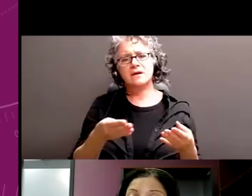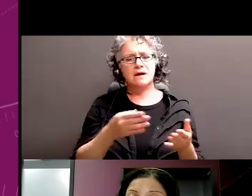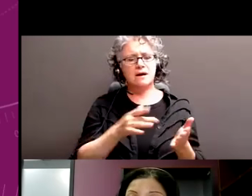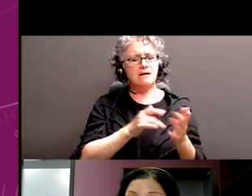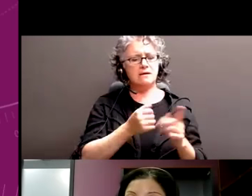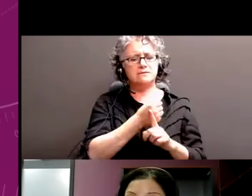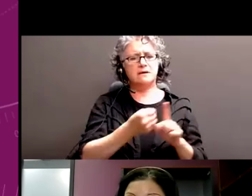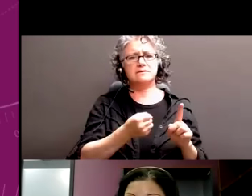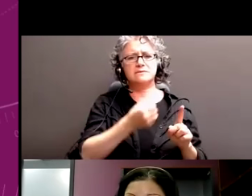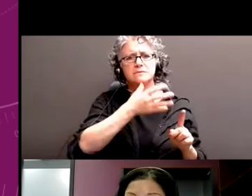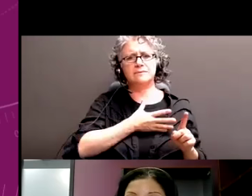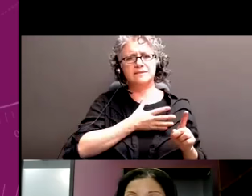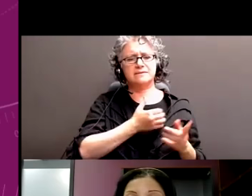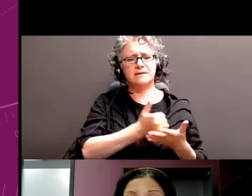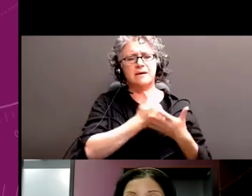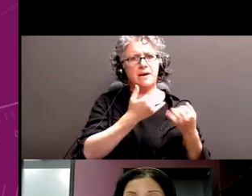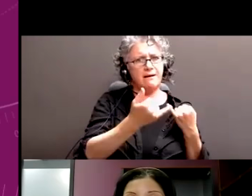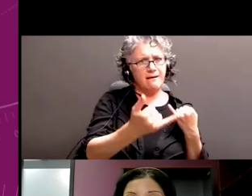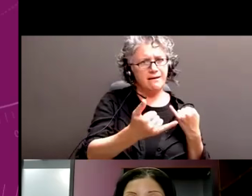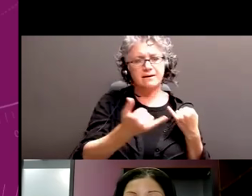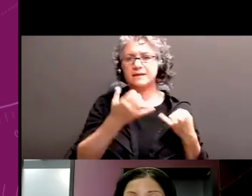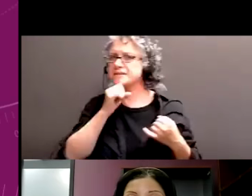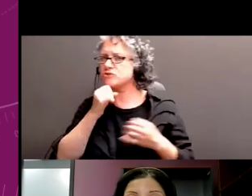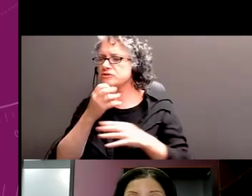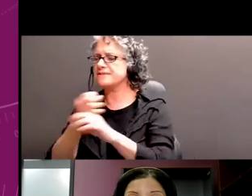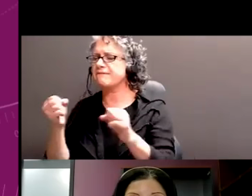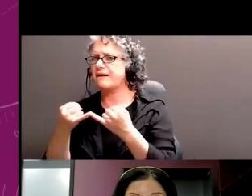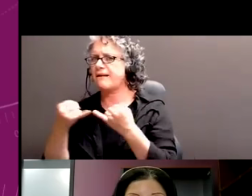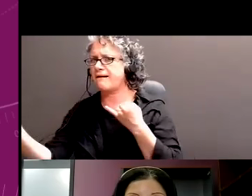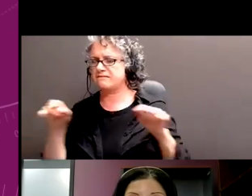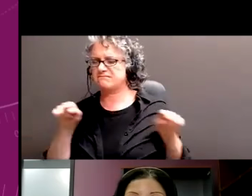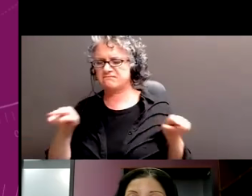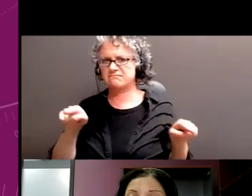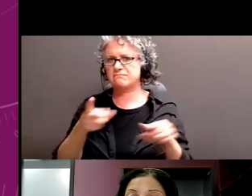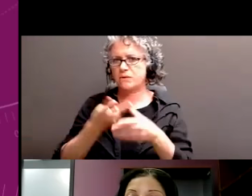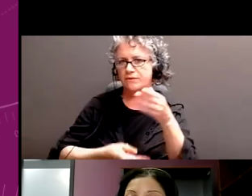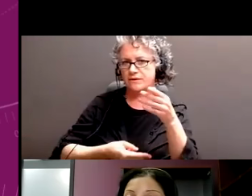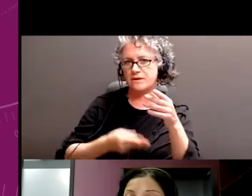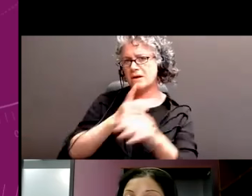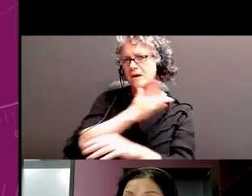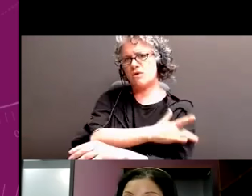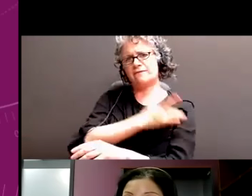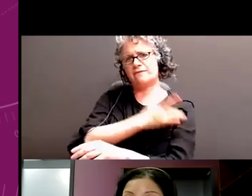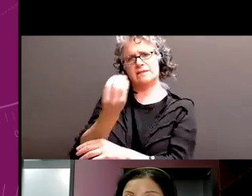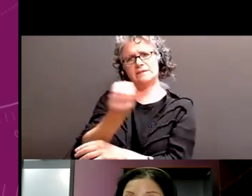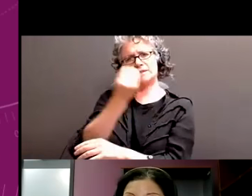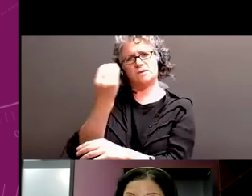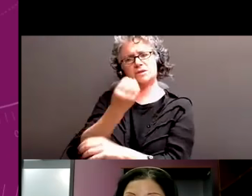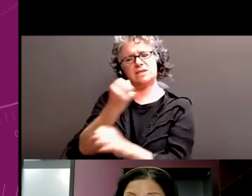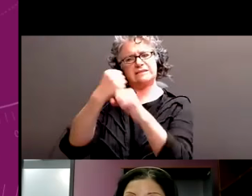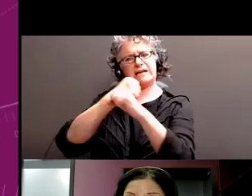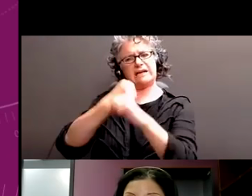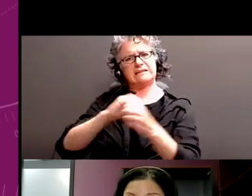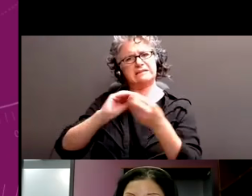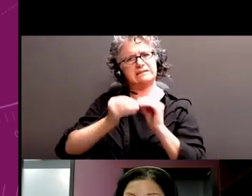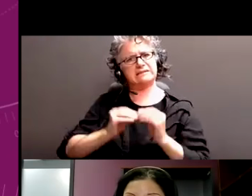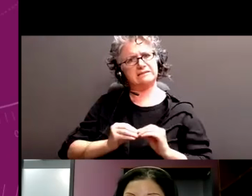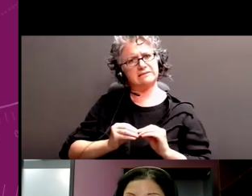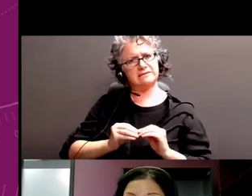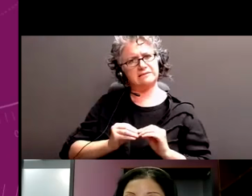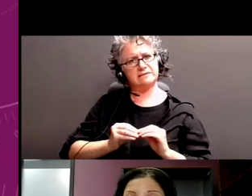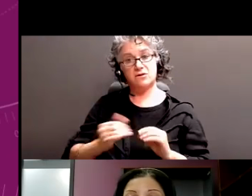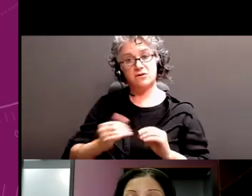the Senior Safety Line. We'll talk about some provincial statistics, what to expect when you call the Senior